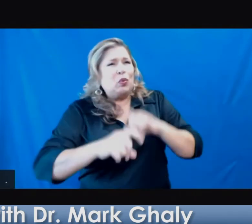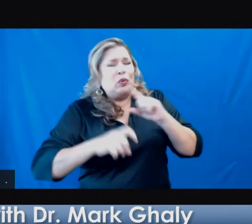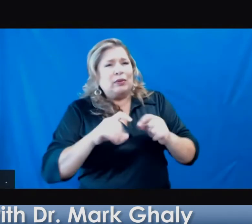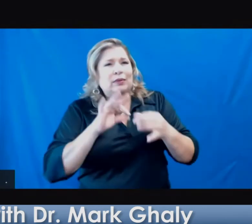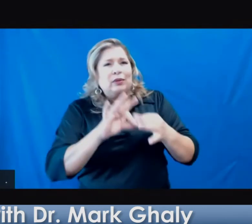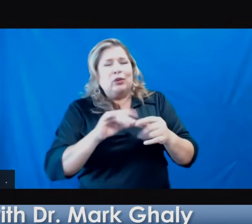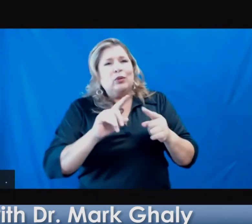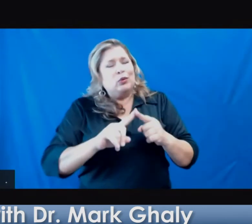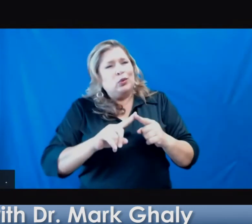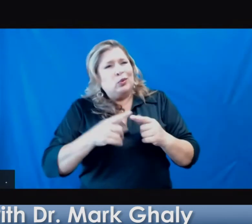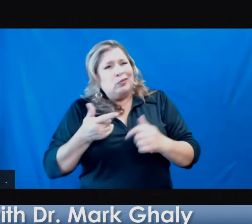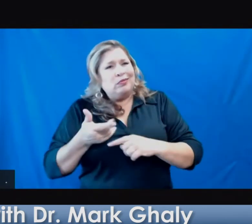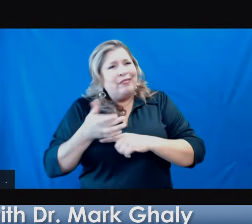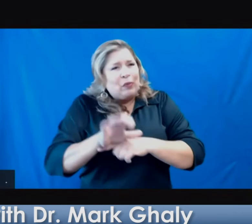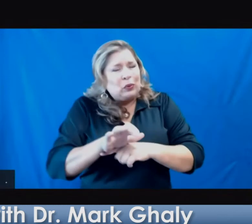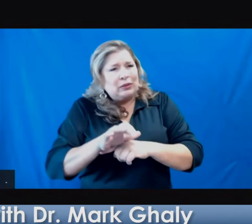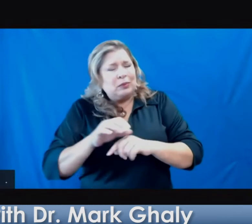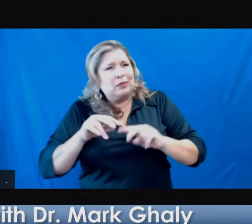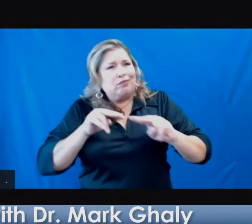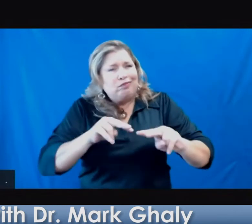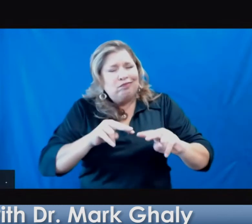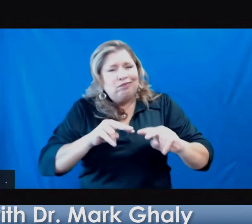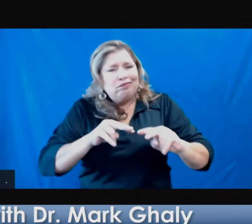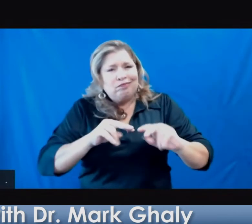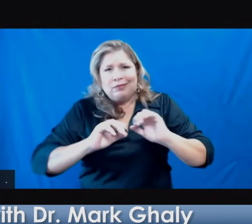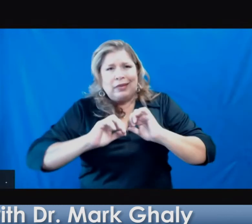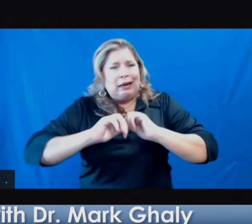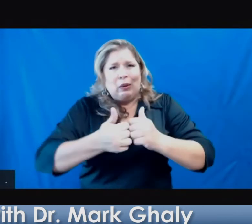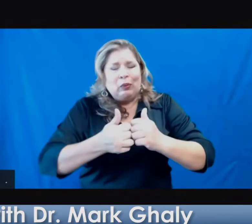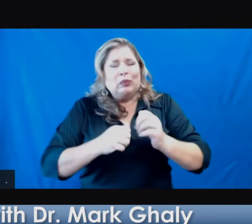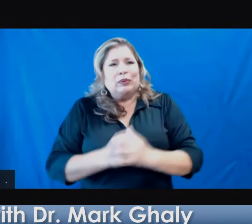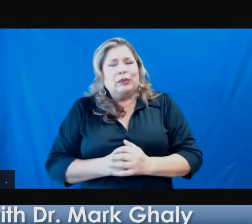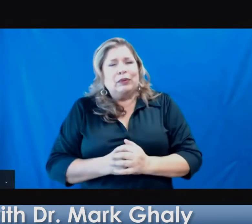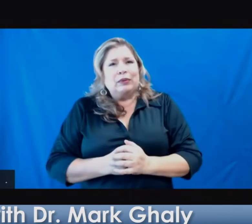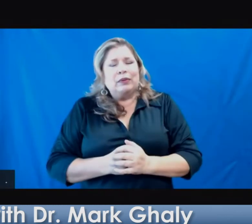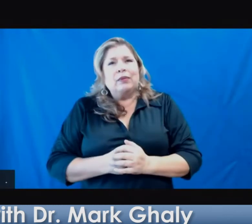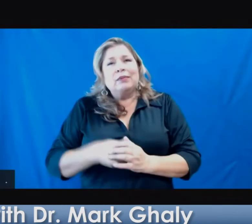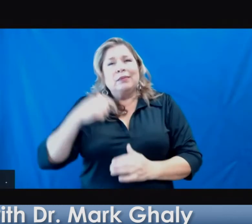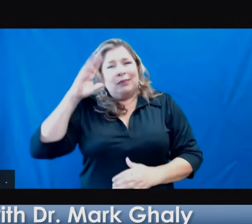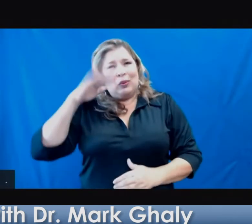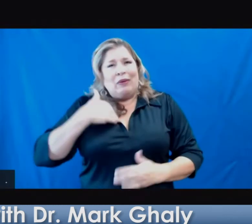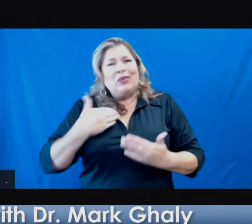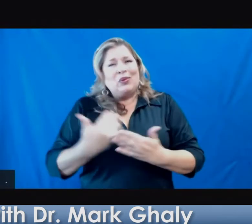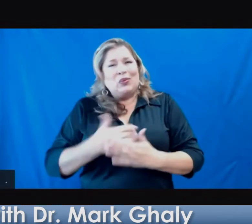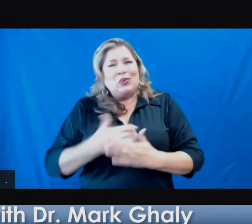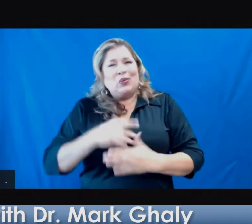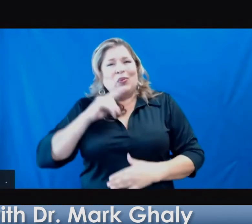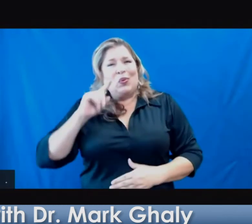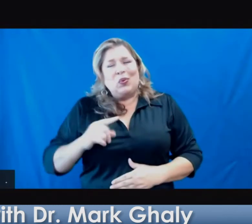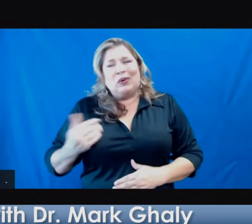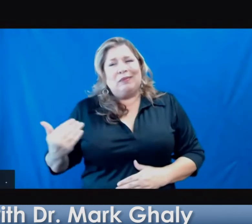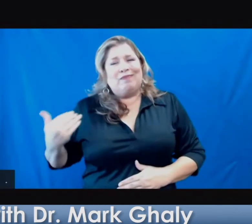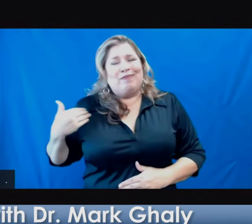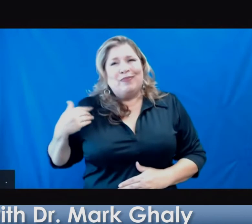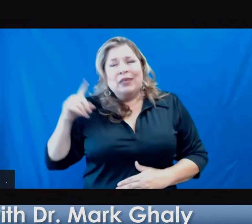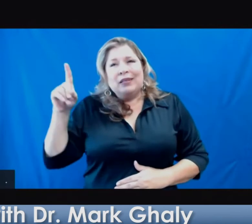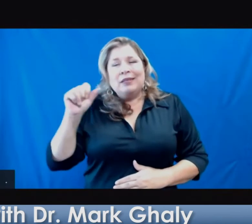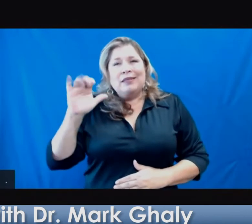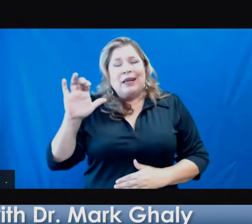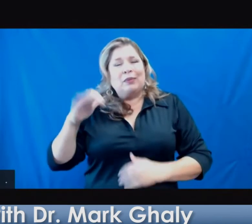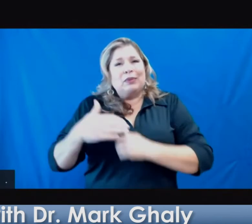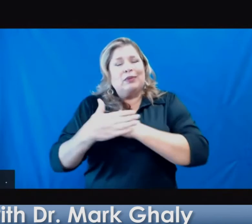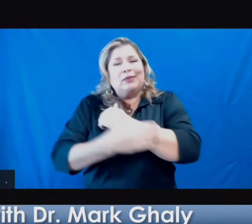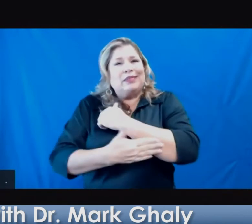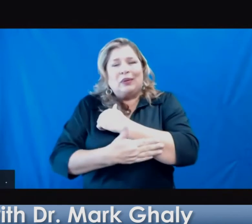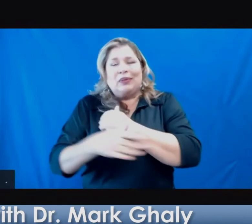We've already had or seen some reaction about the new order that went out. The Sacramento Sheriff, Scott Jones, basically